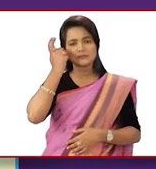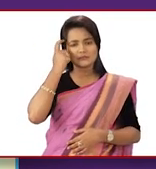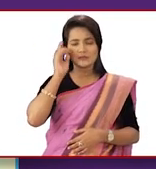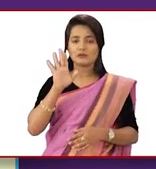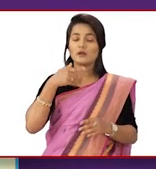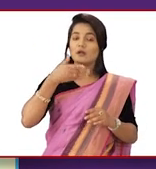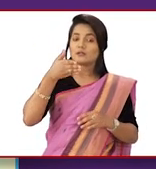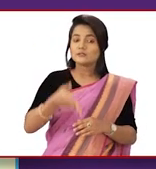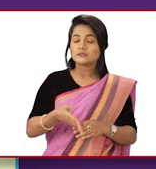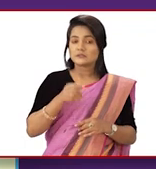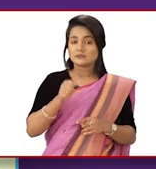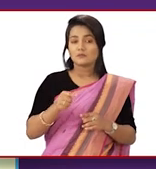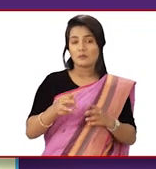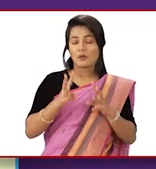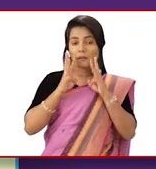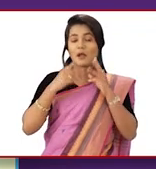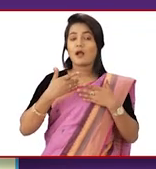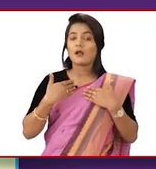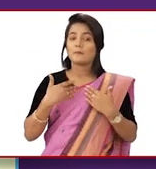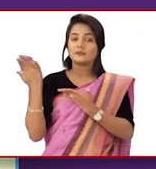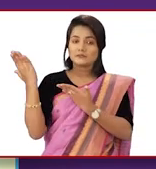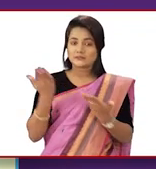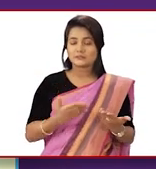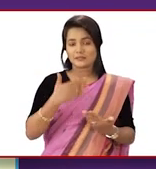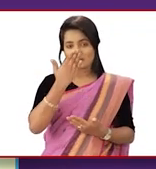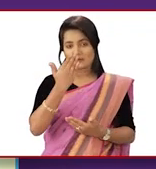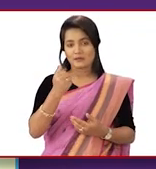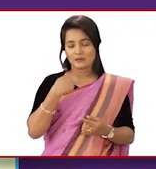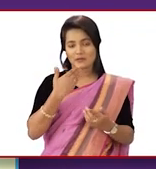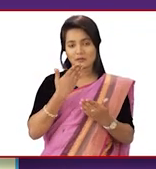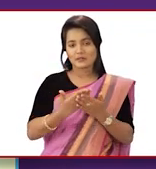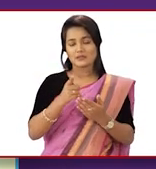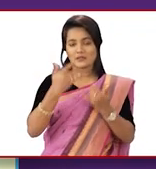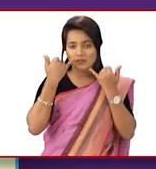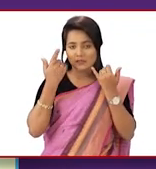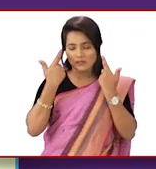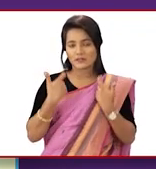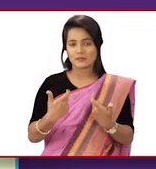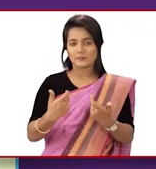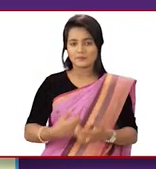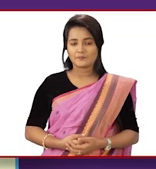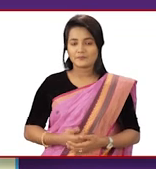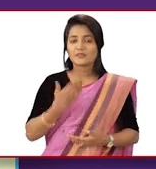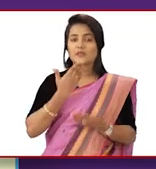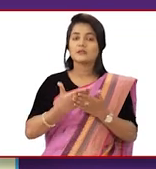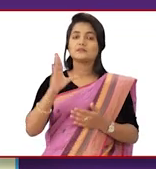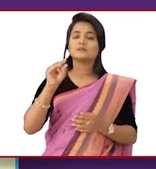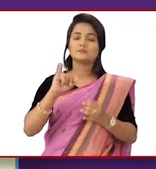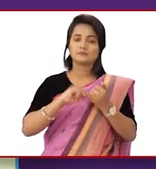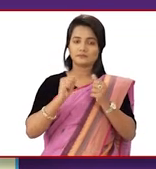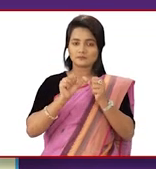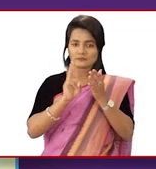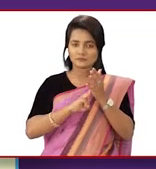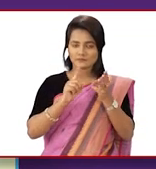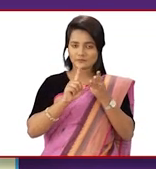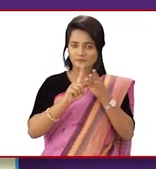leave you with today. It's been a pleasure joining you all. Thank you for letting me be part of this conversation. Thank you so much, Sabeena, for being